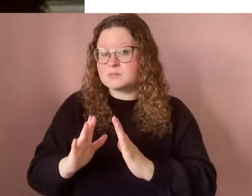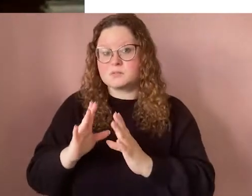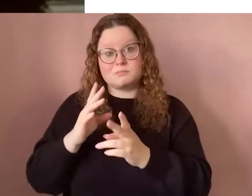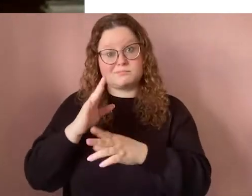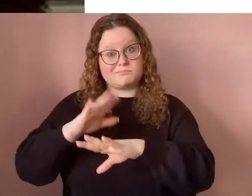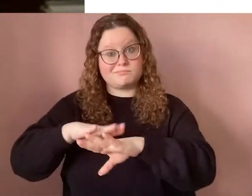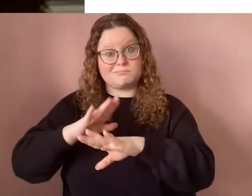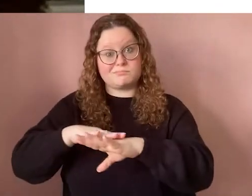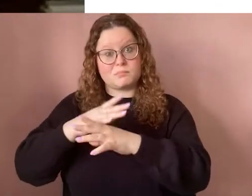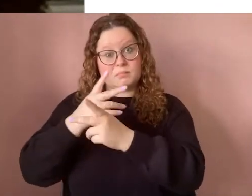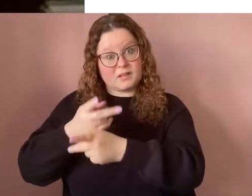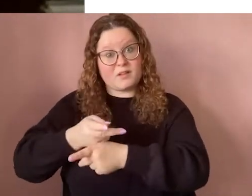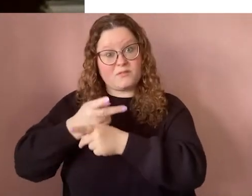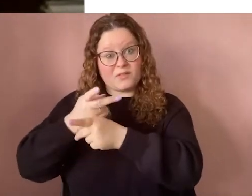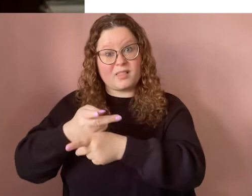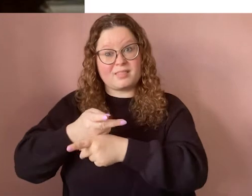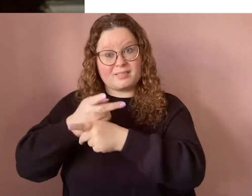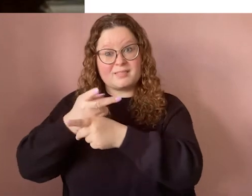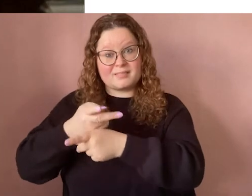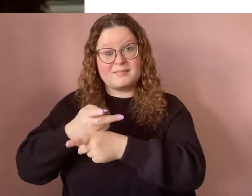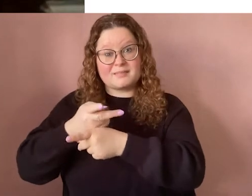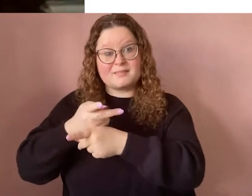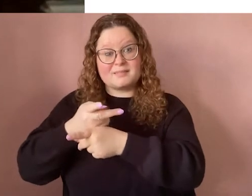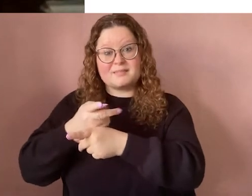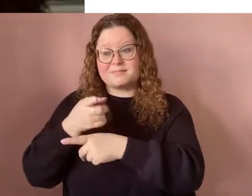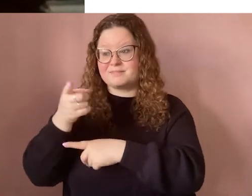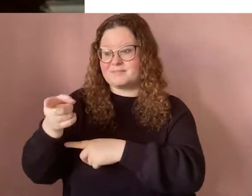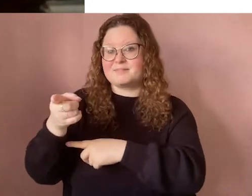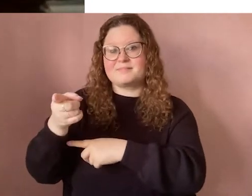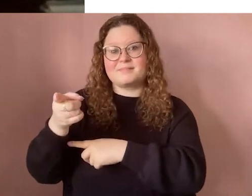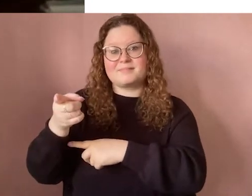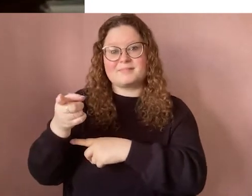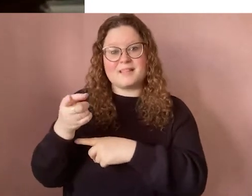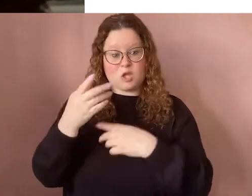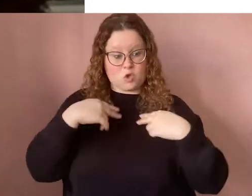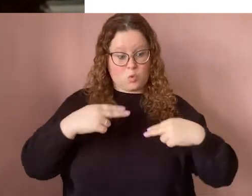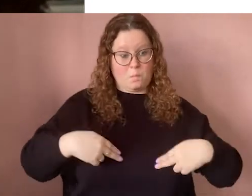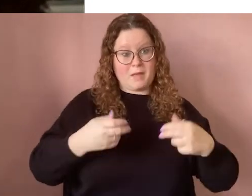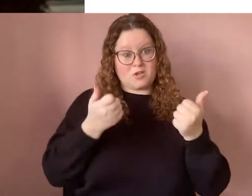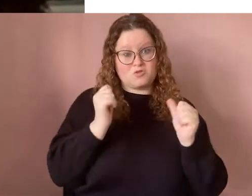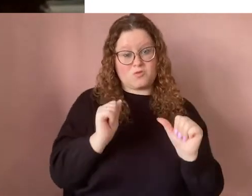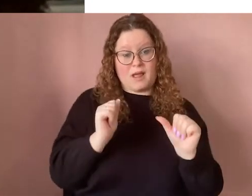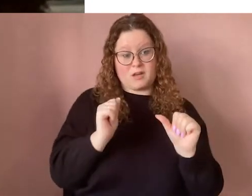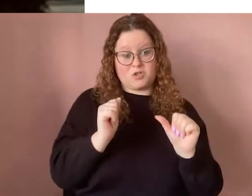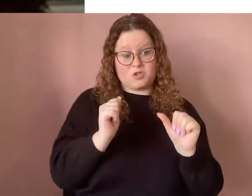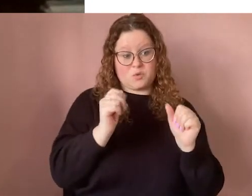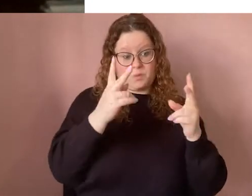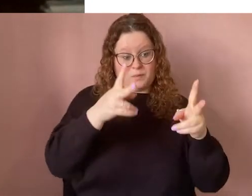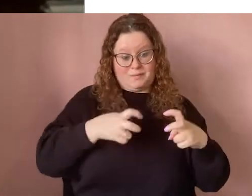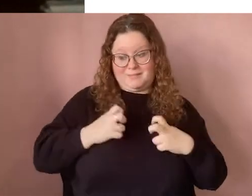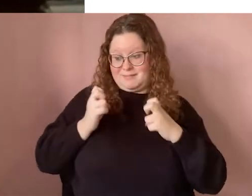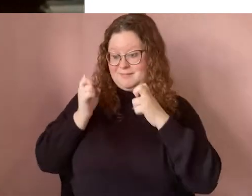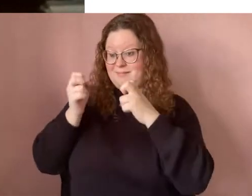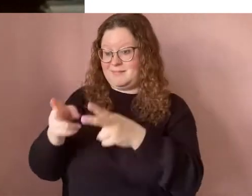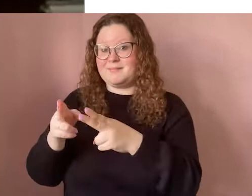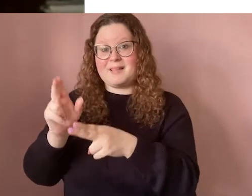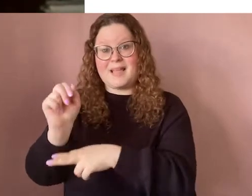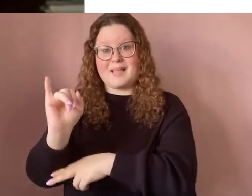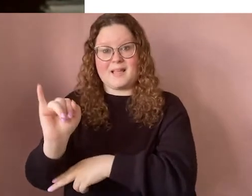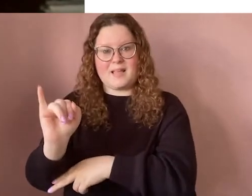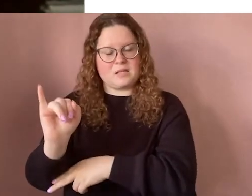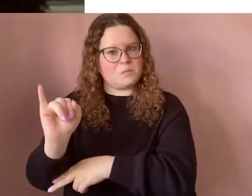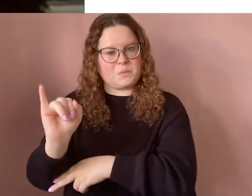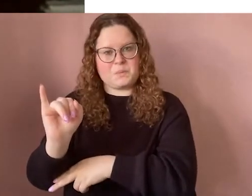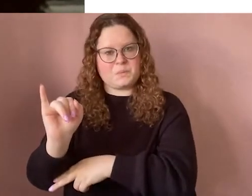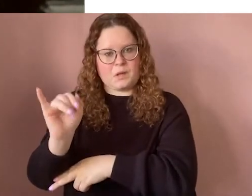degree to which they replicate human function, because it can become an unintended consequence that we will begin